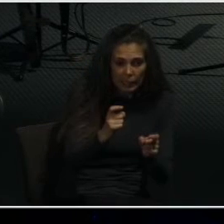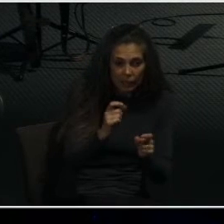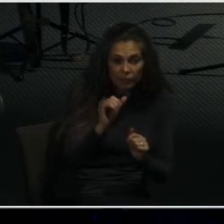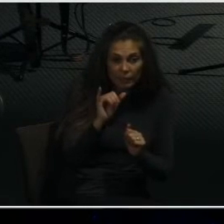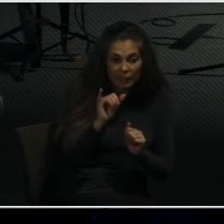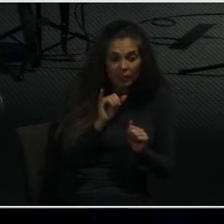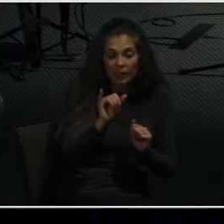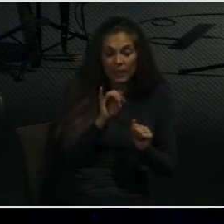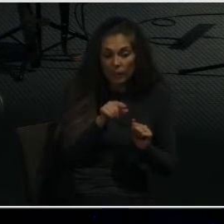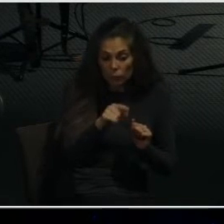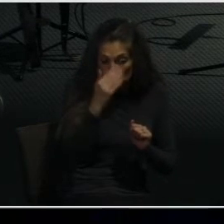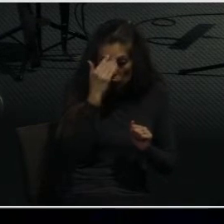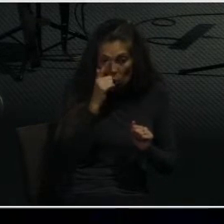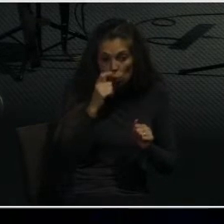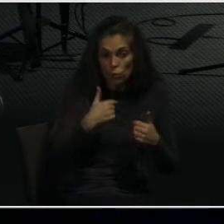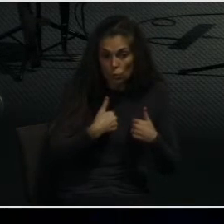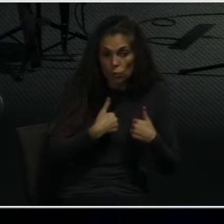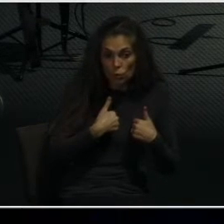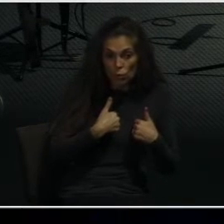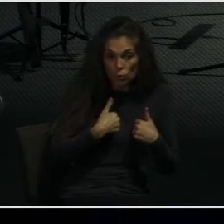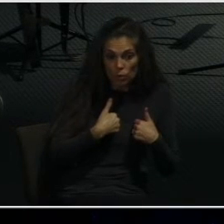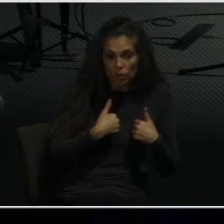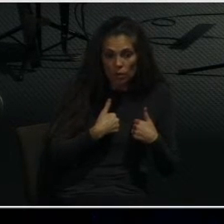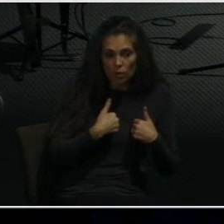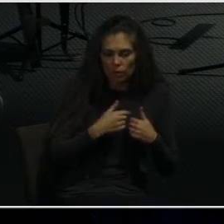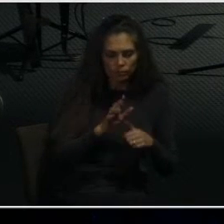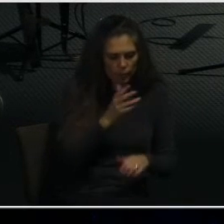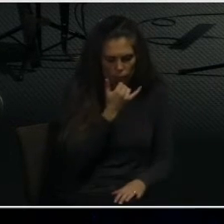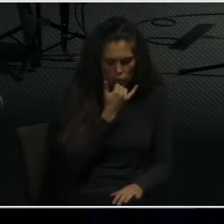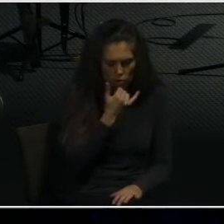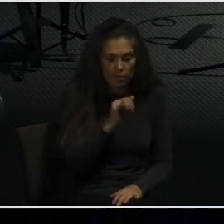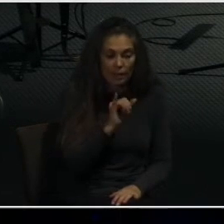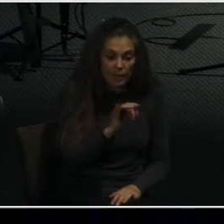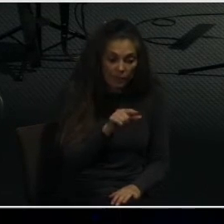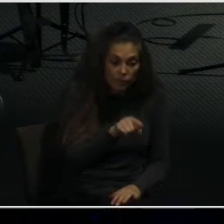him, and he would have given you living water."